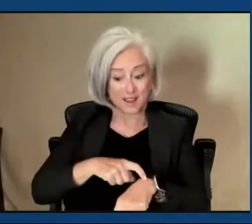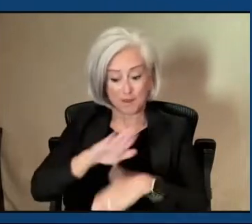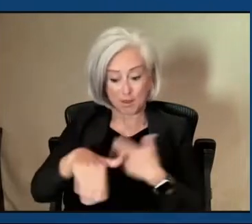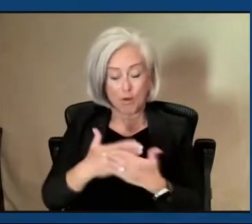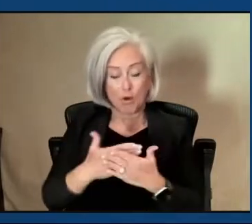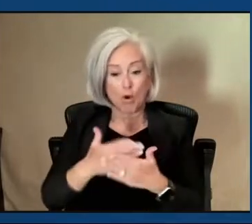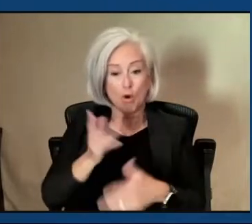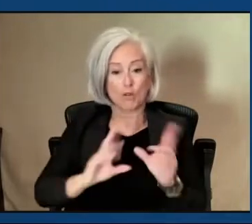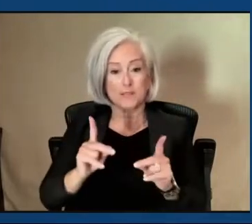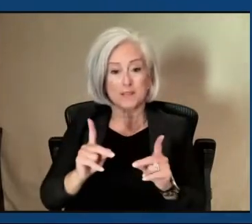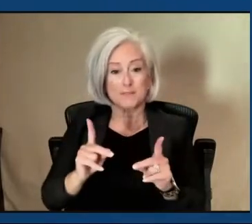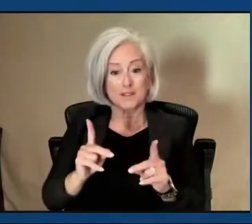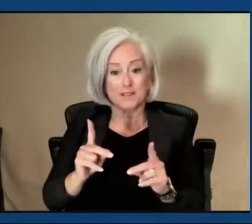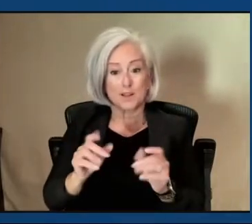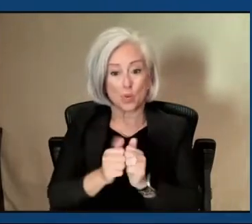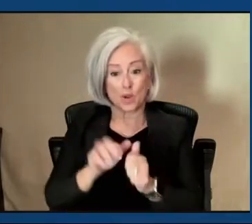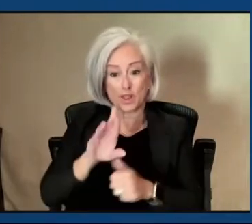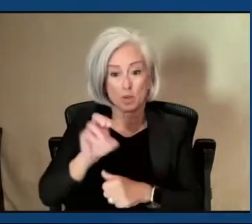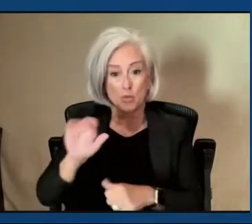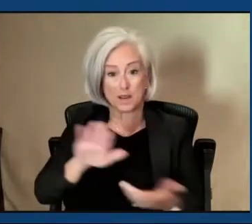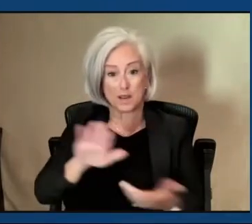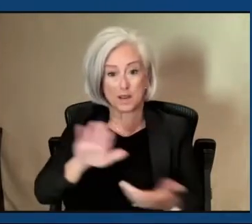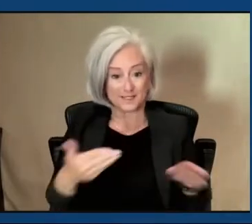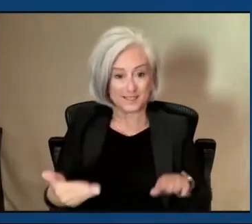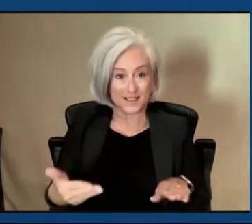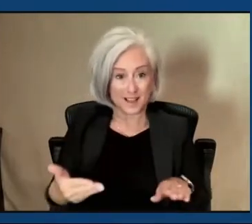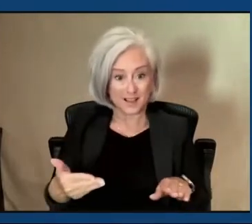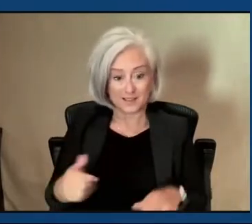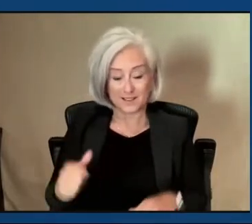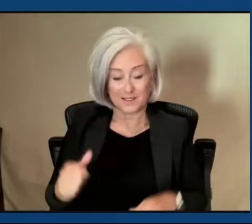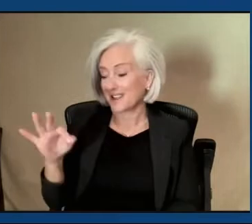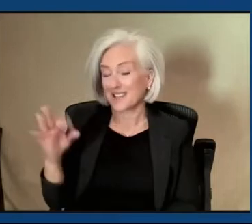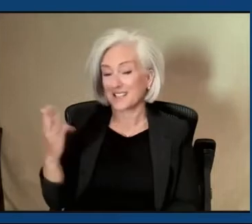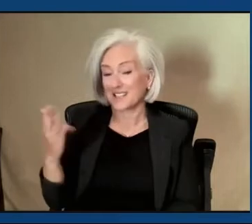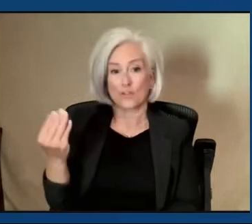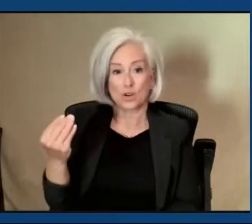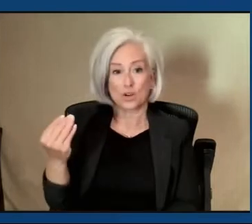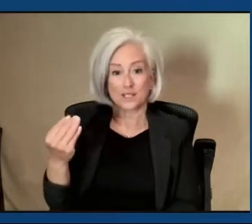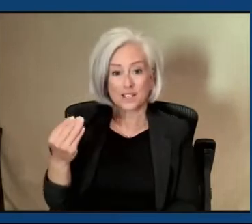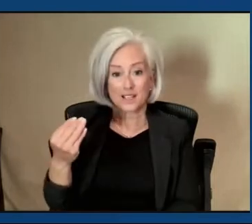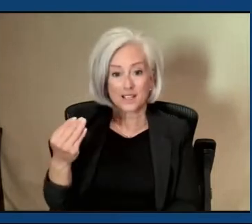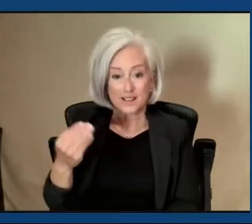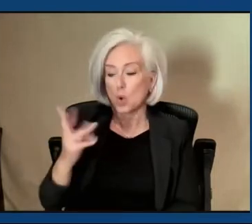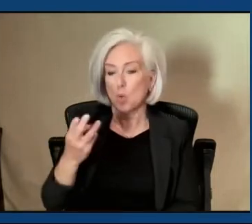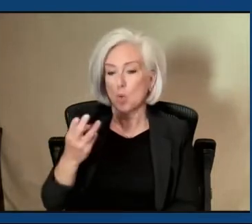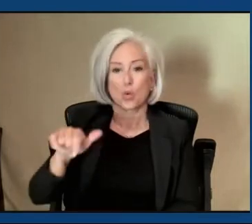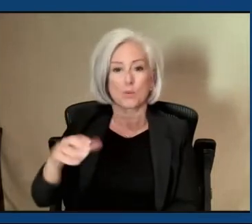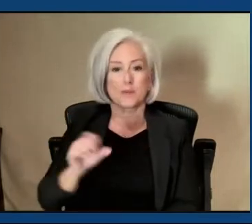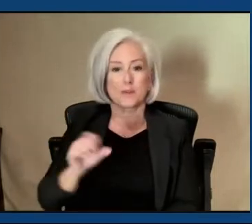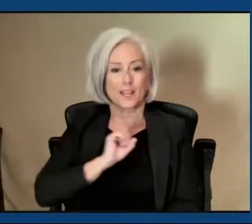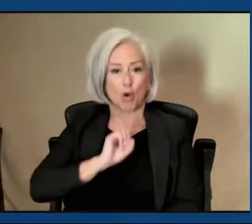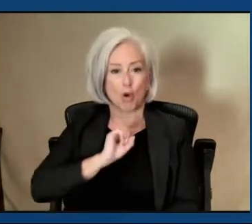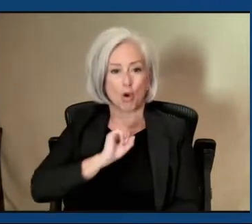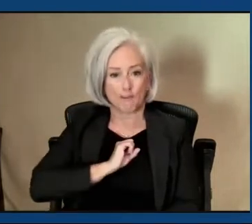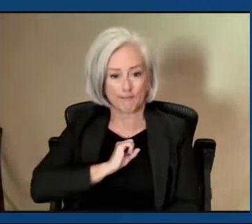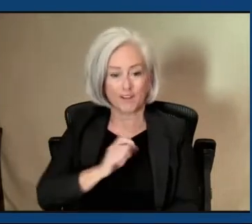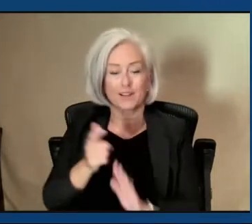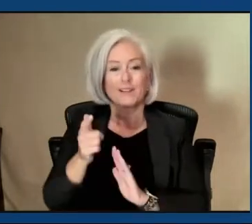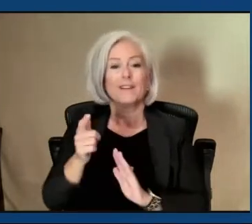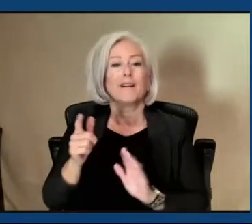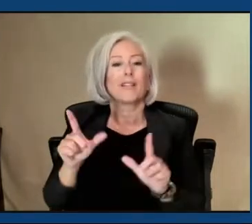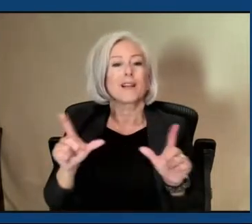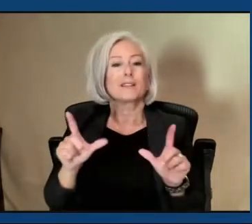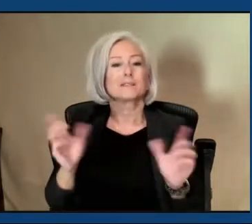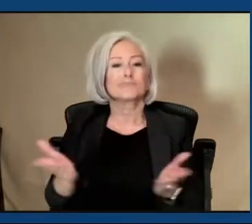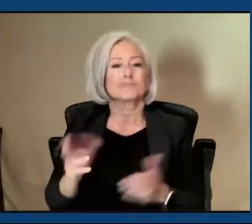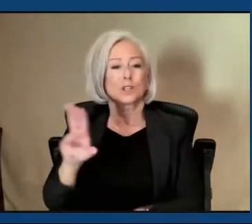died. 1914, a pertussis vaccine, more commonly called whooping cough, was licensed in the U.S. By 1991, the vaccine